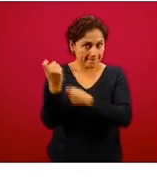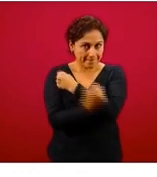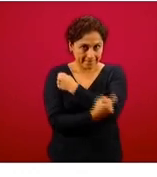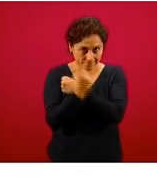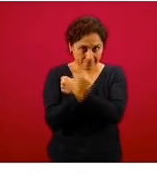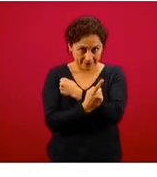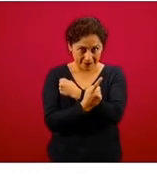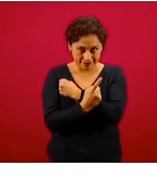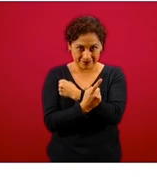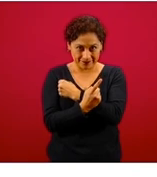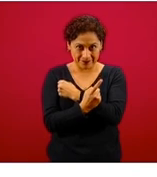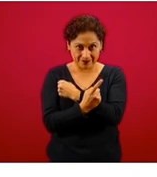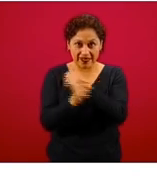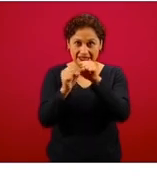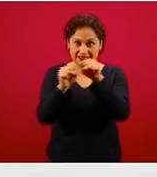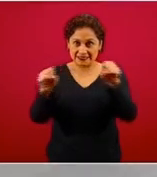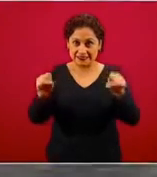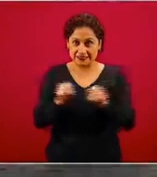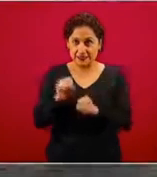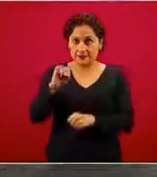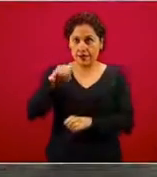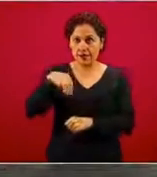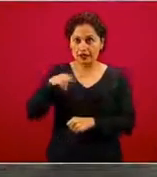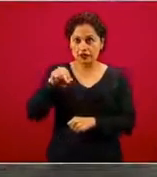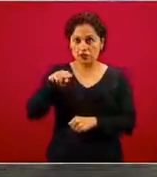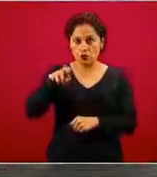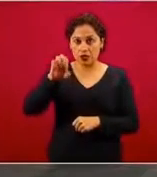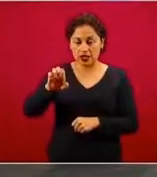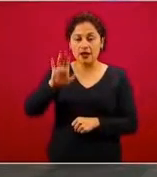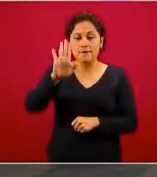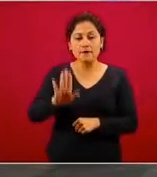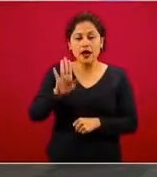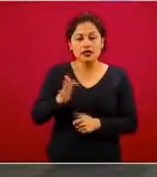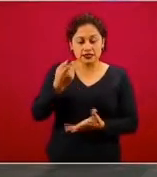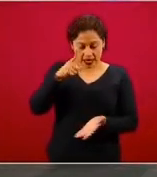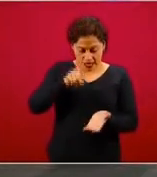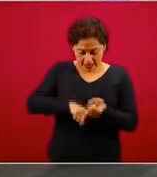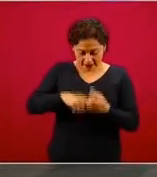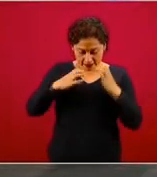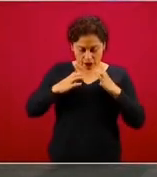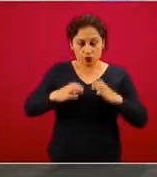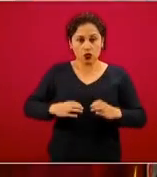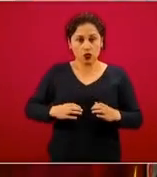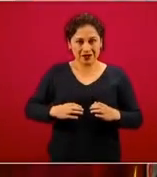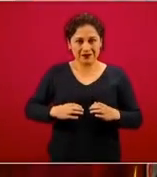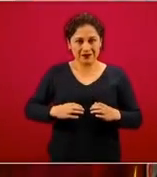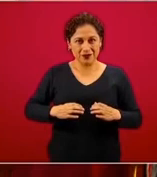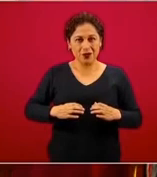we have an enzyme inside our body, which is the ECA2,